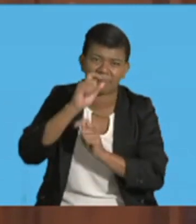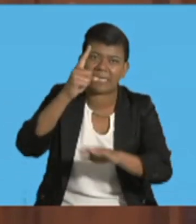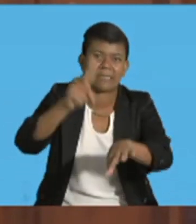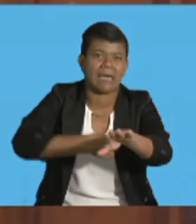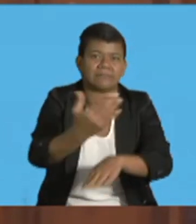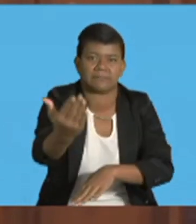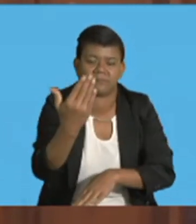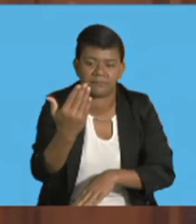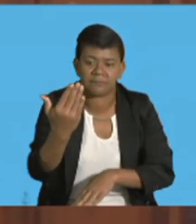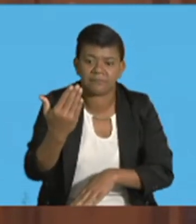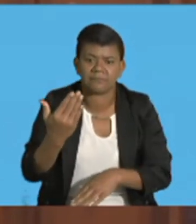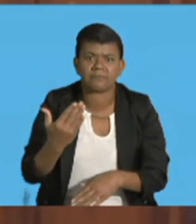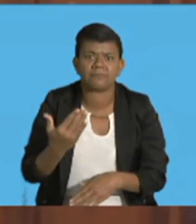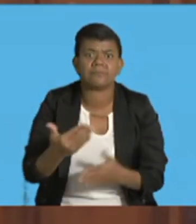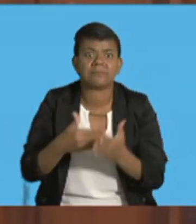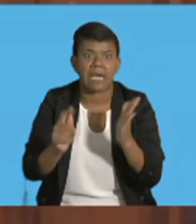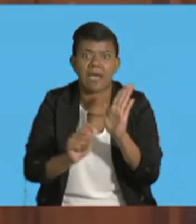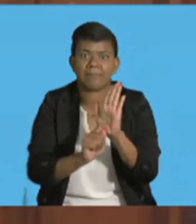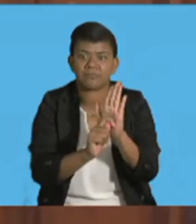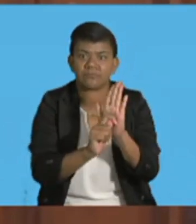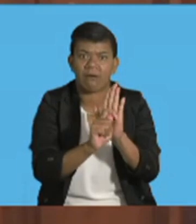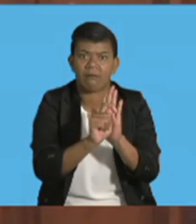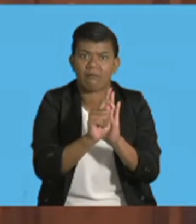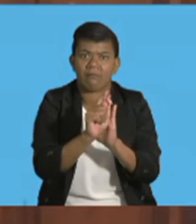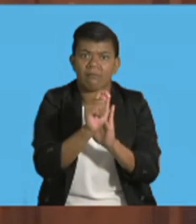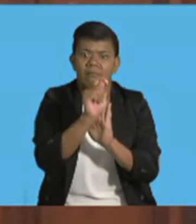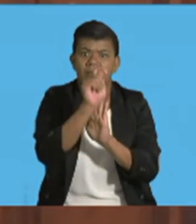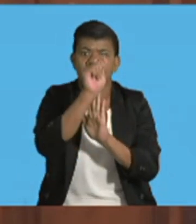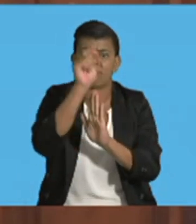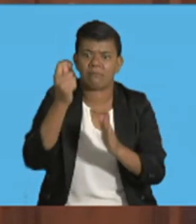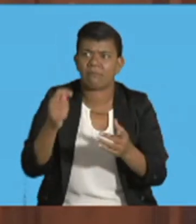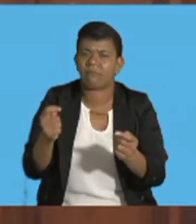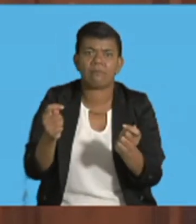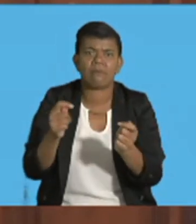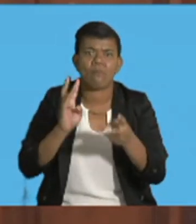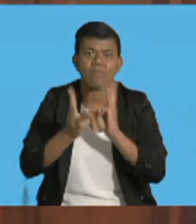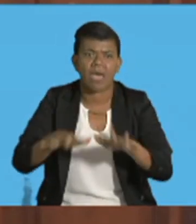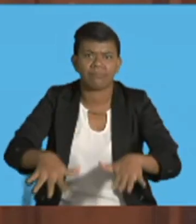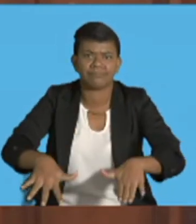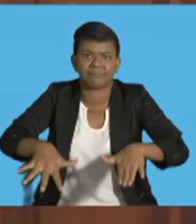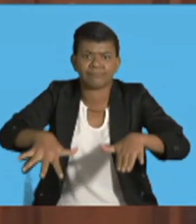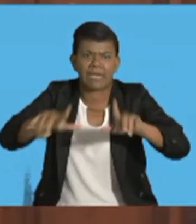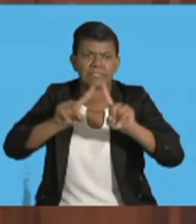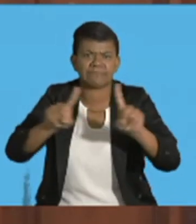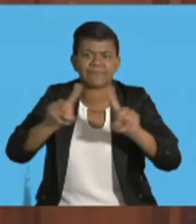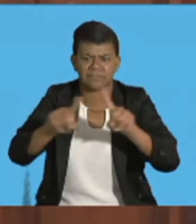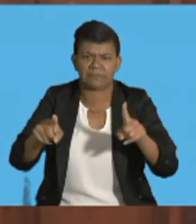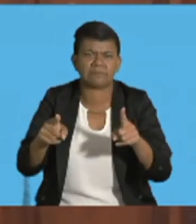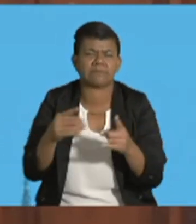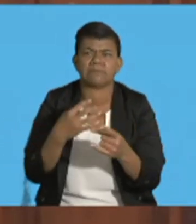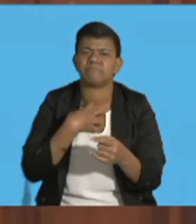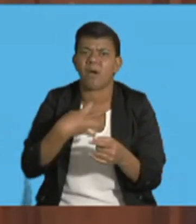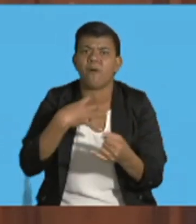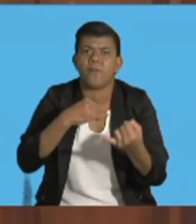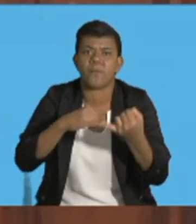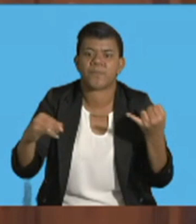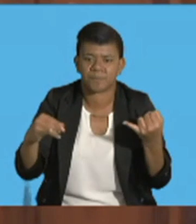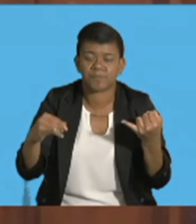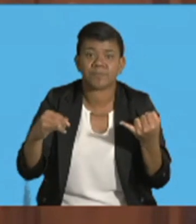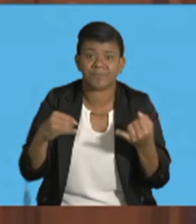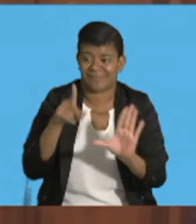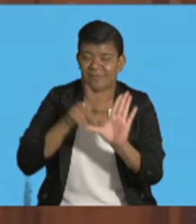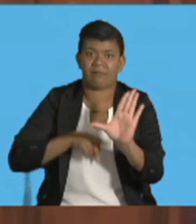different and often more serious impact on women and girls. I express my deepest sympathies to Fijians who have been affected